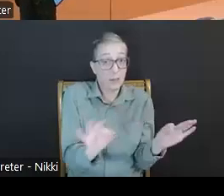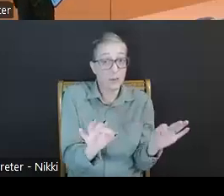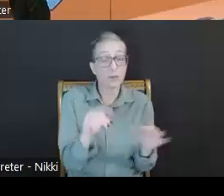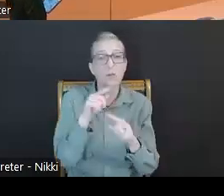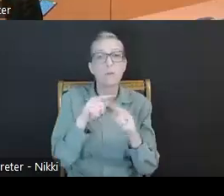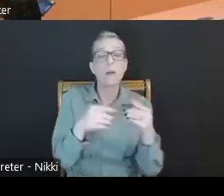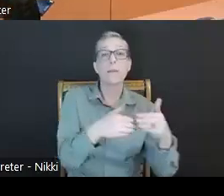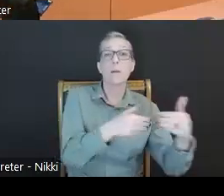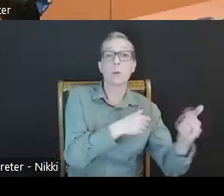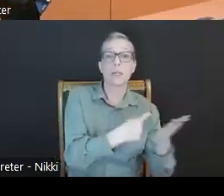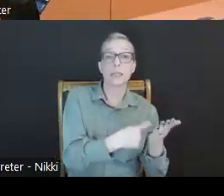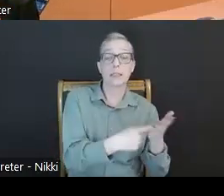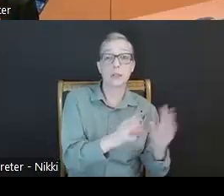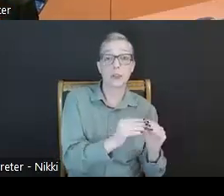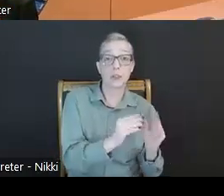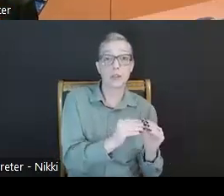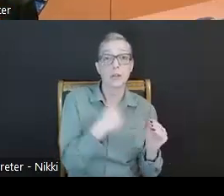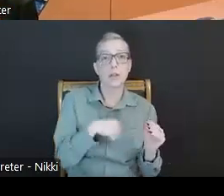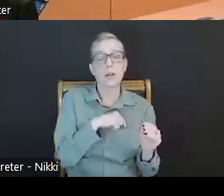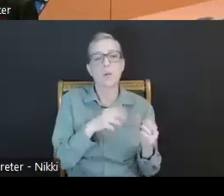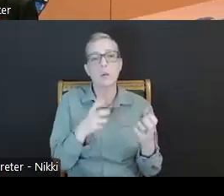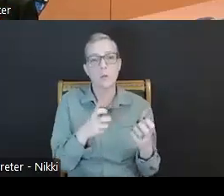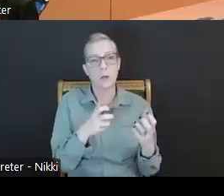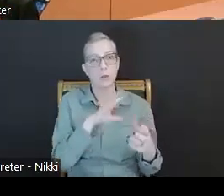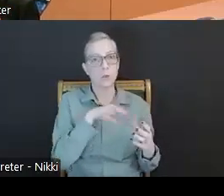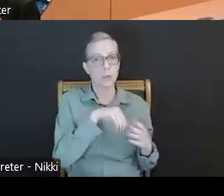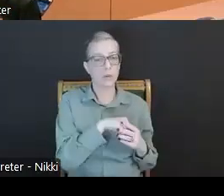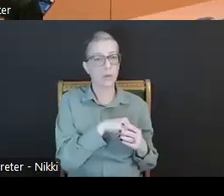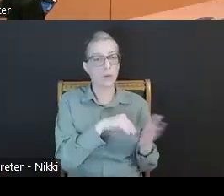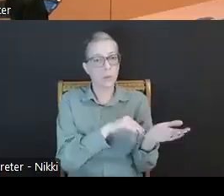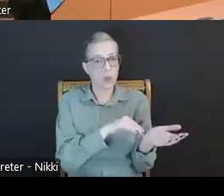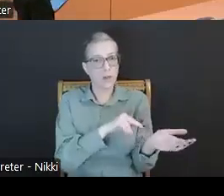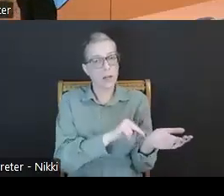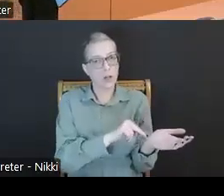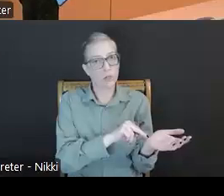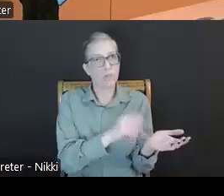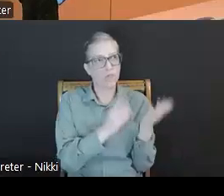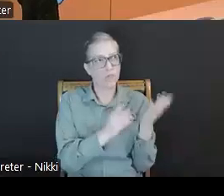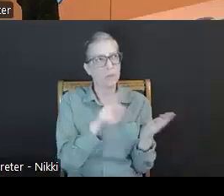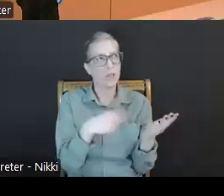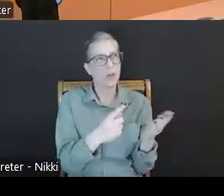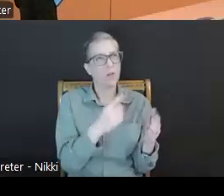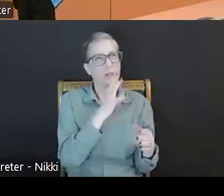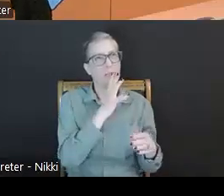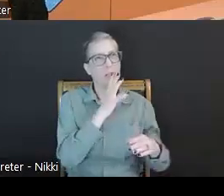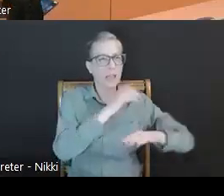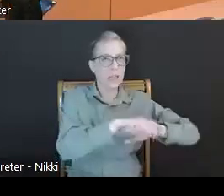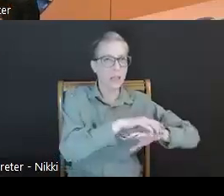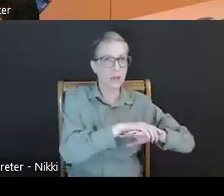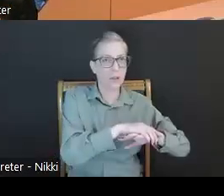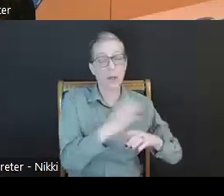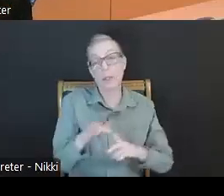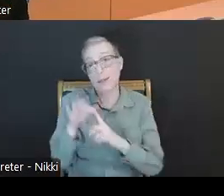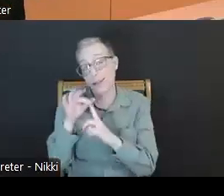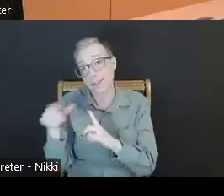it ideally to be had with the provider who would only really speak English, unless of course they're in Lazos Fuertes and